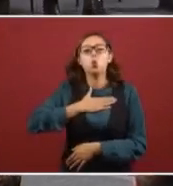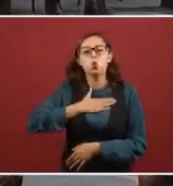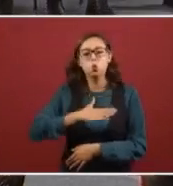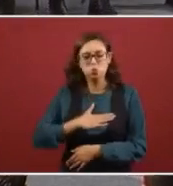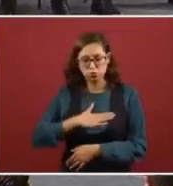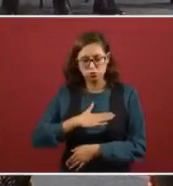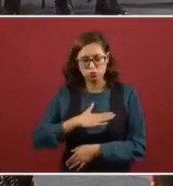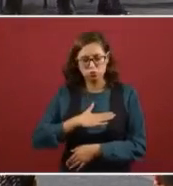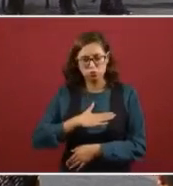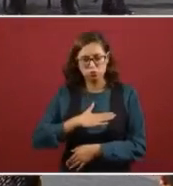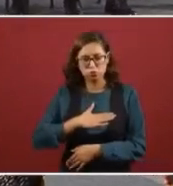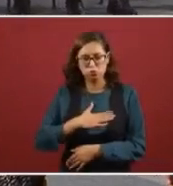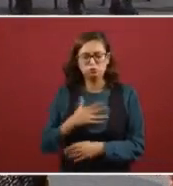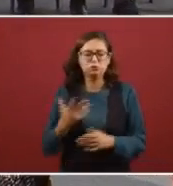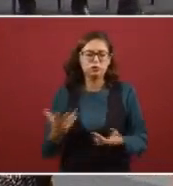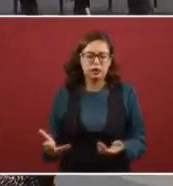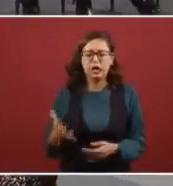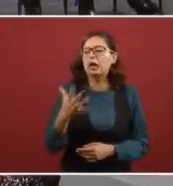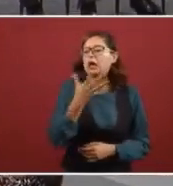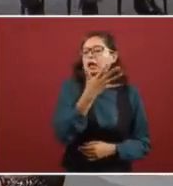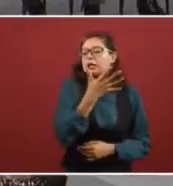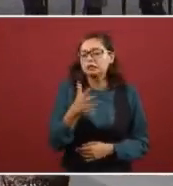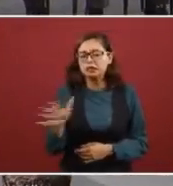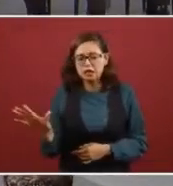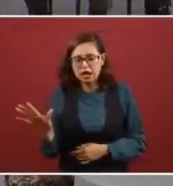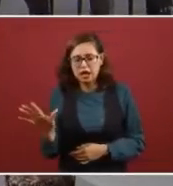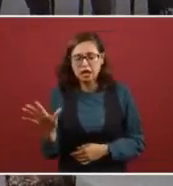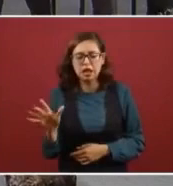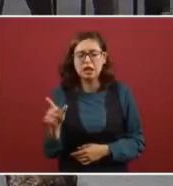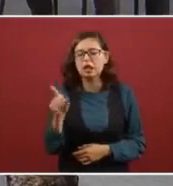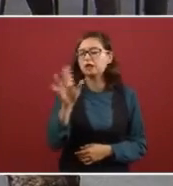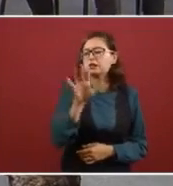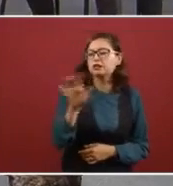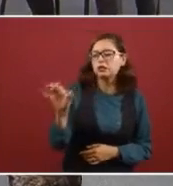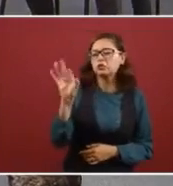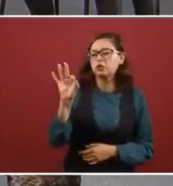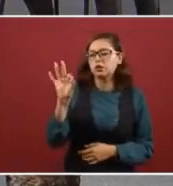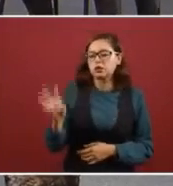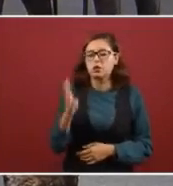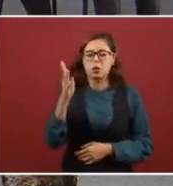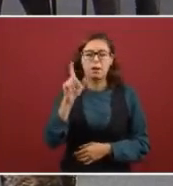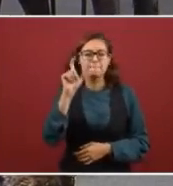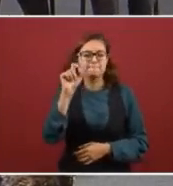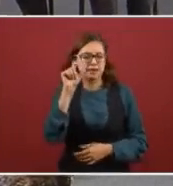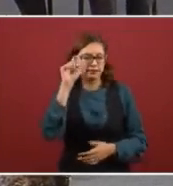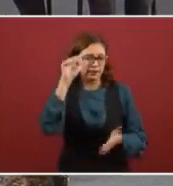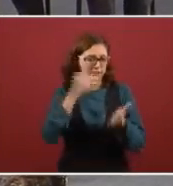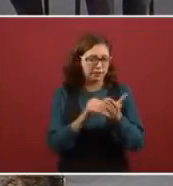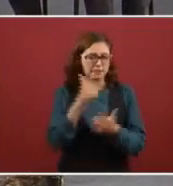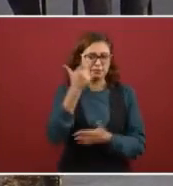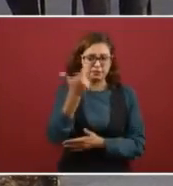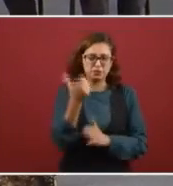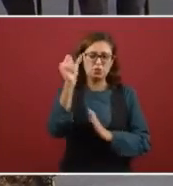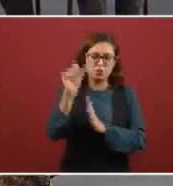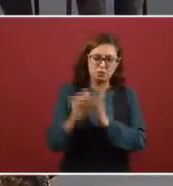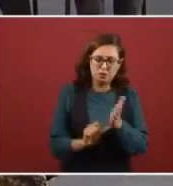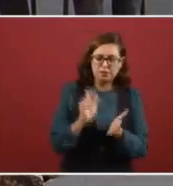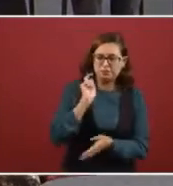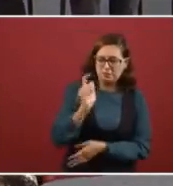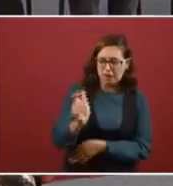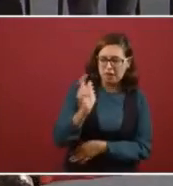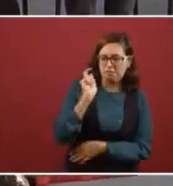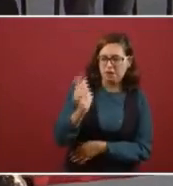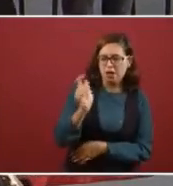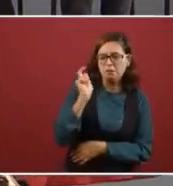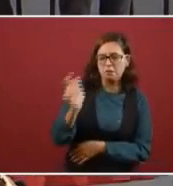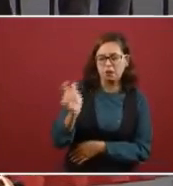general, in general. vamos repartiendo de We'll be 544, we'll be dividing it 20,000 a month, y además darles, and on